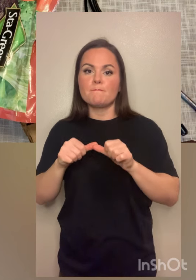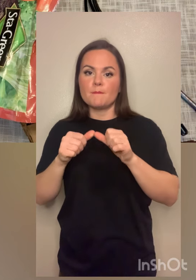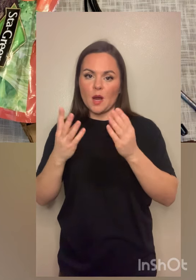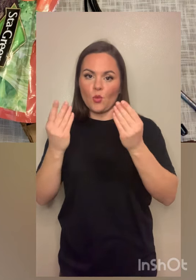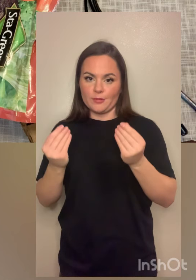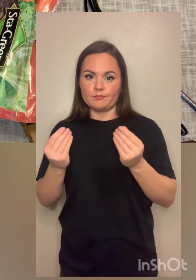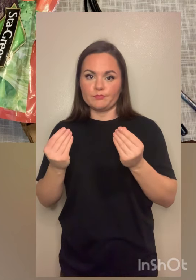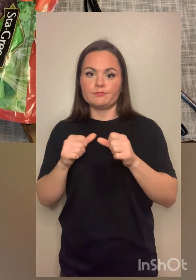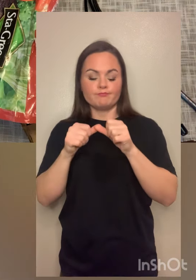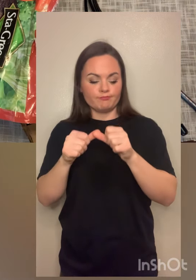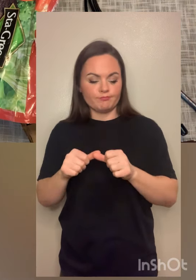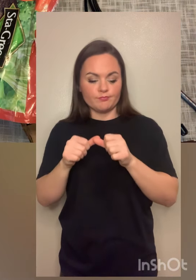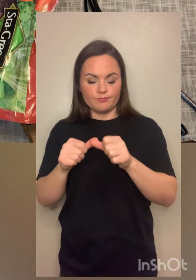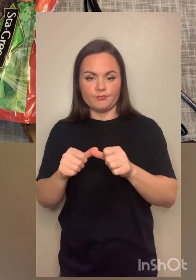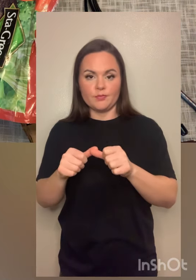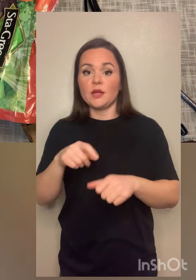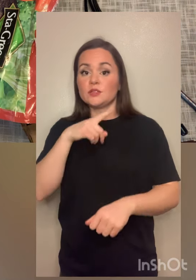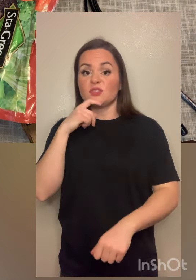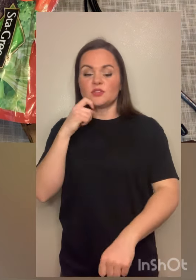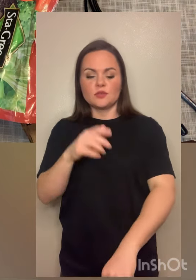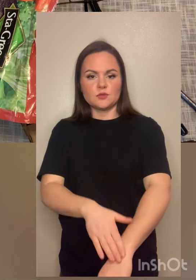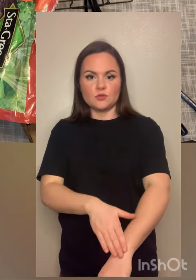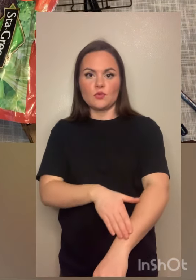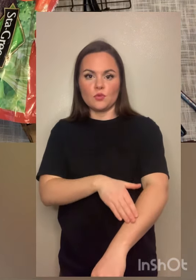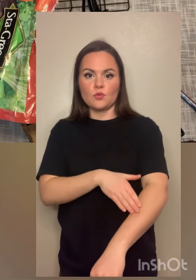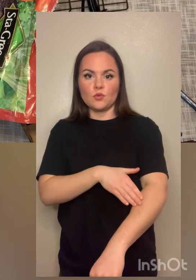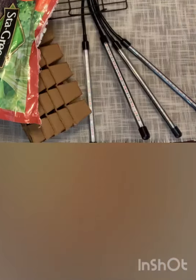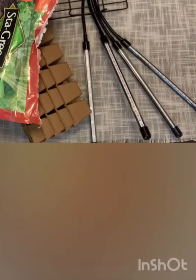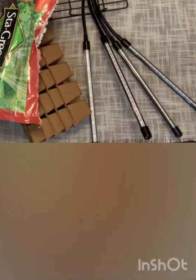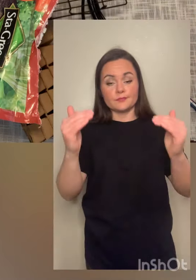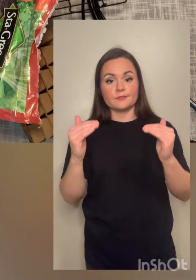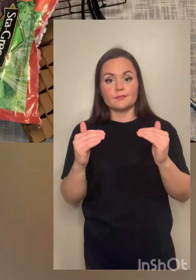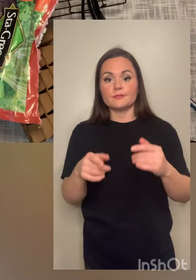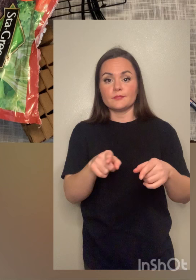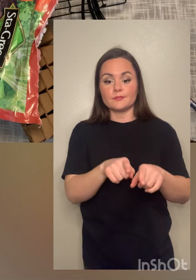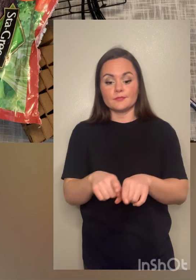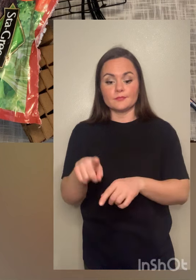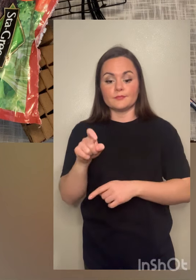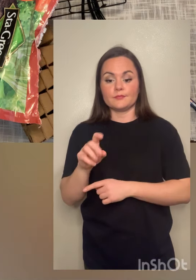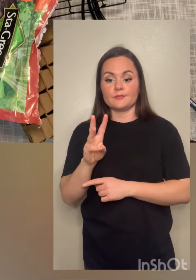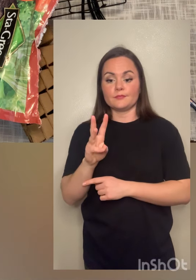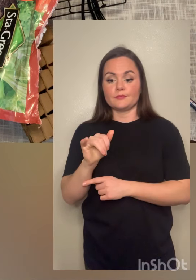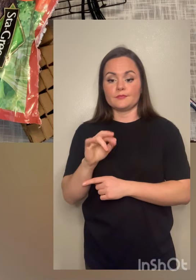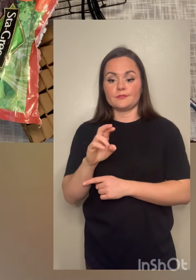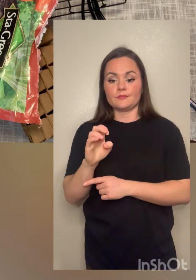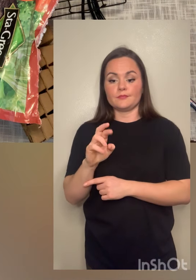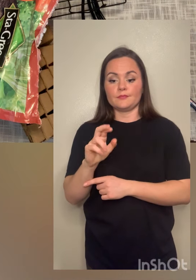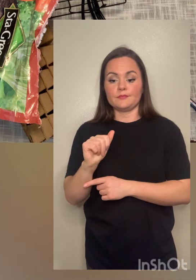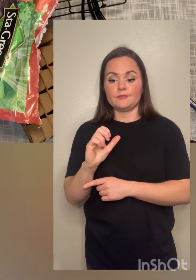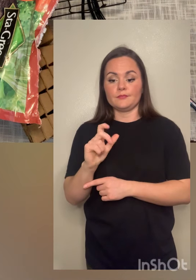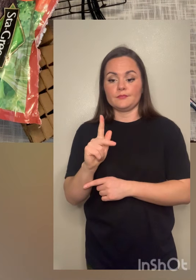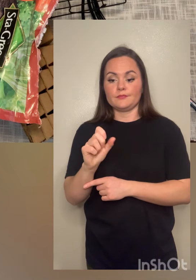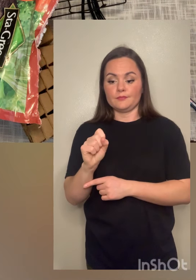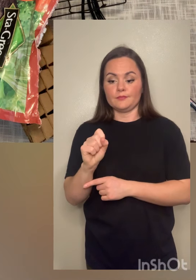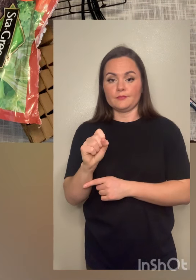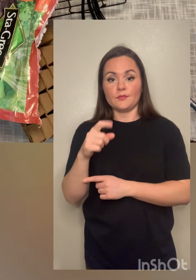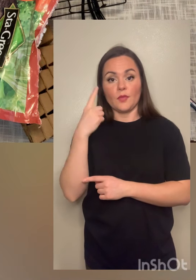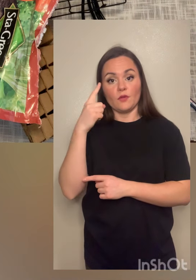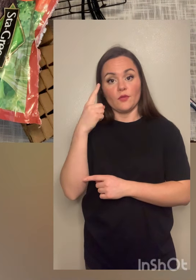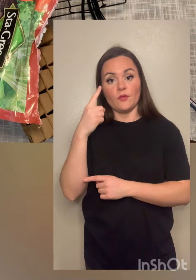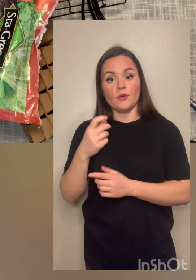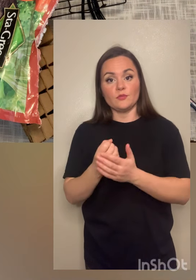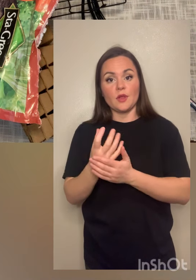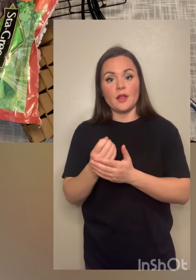have this stuff. You will also want some wire racks so that the roots of your plants can get proper